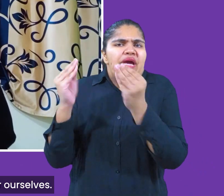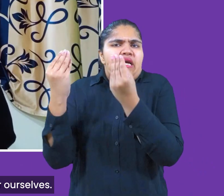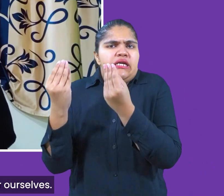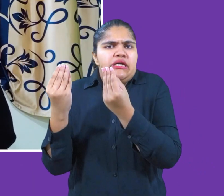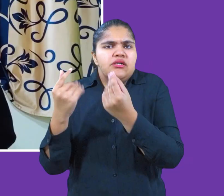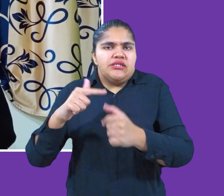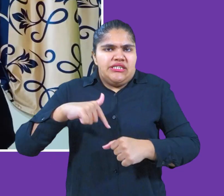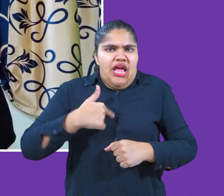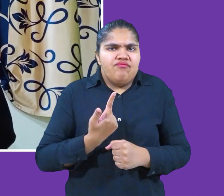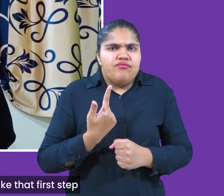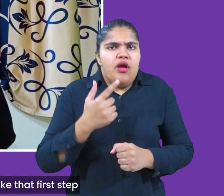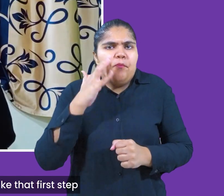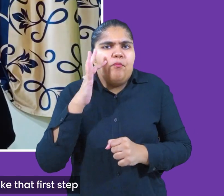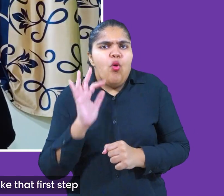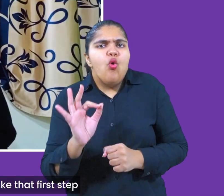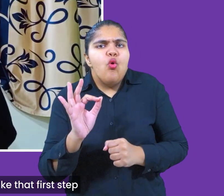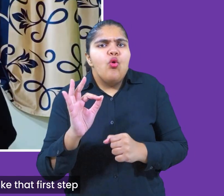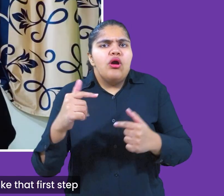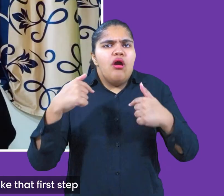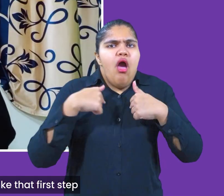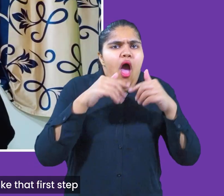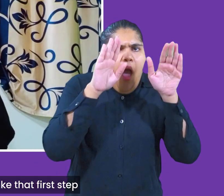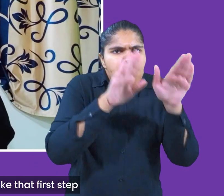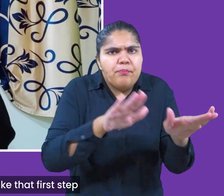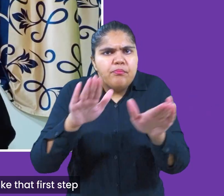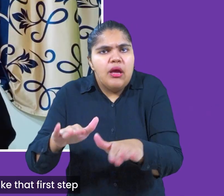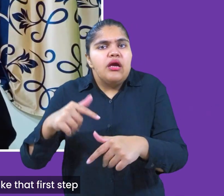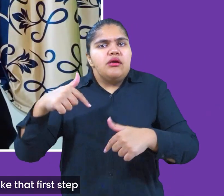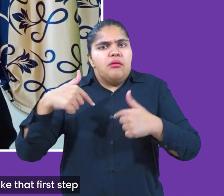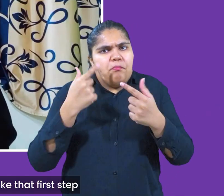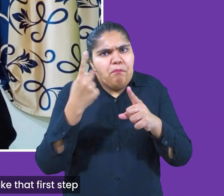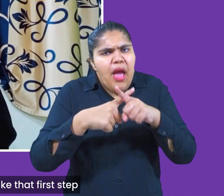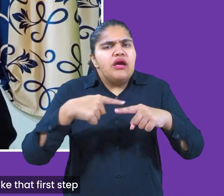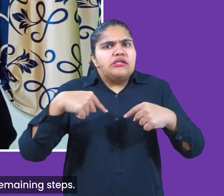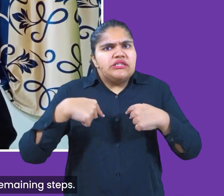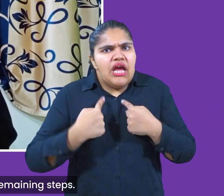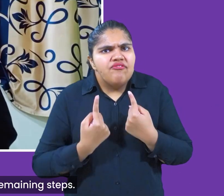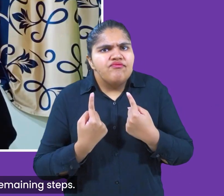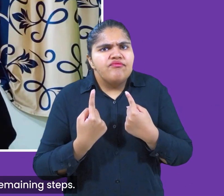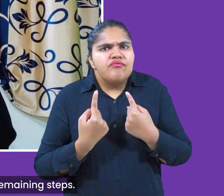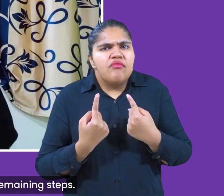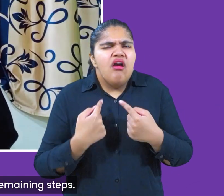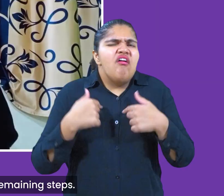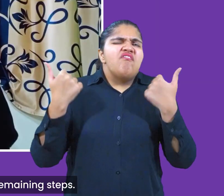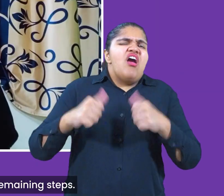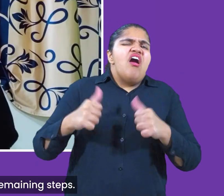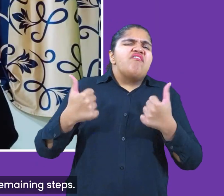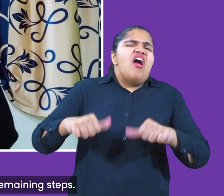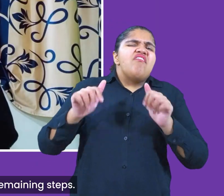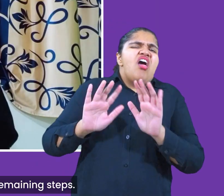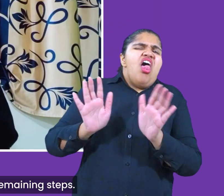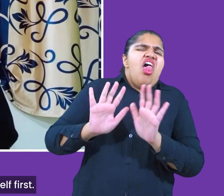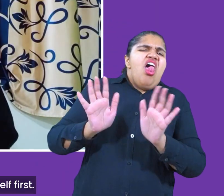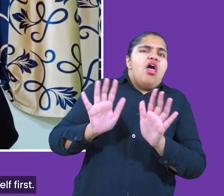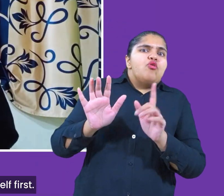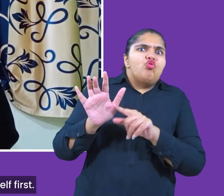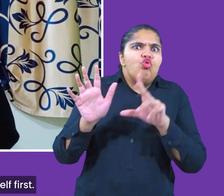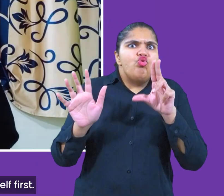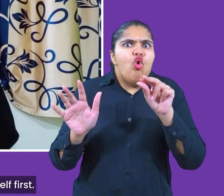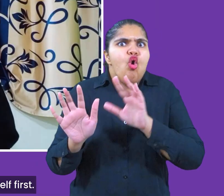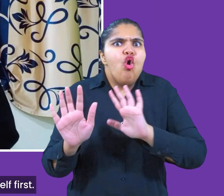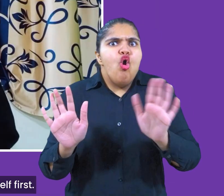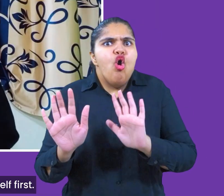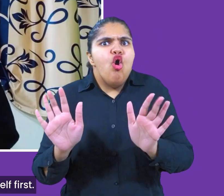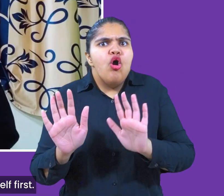for ourselves, because only that when we take that first step is when others can take the remaining steps. So please